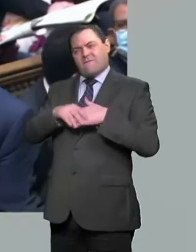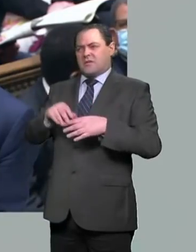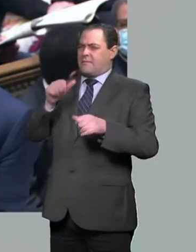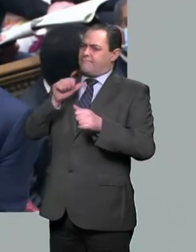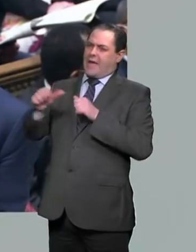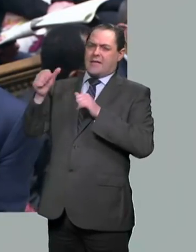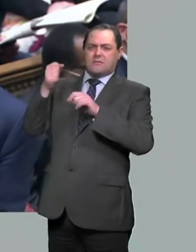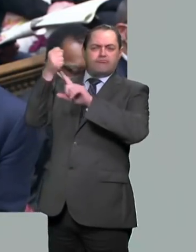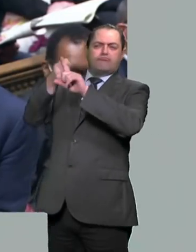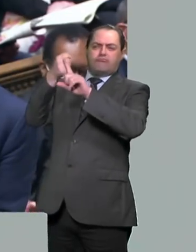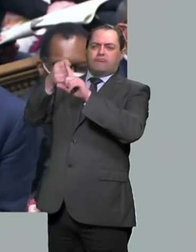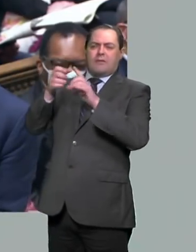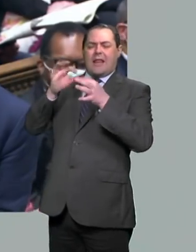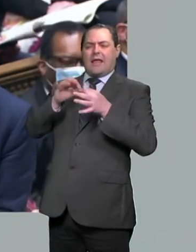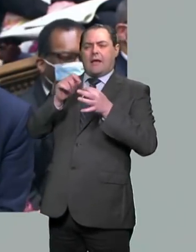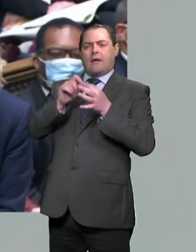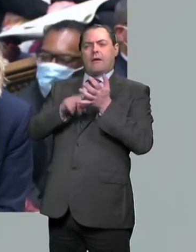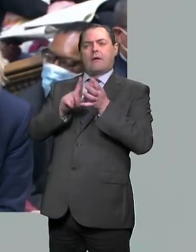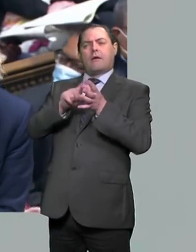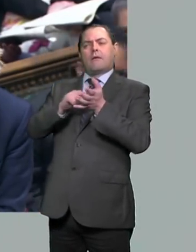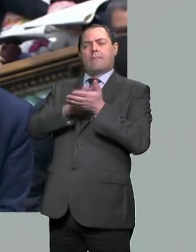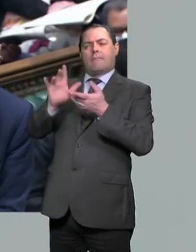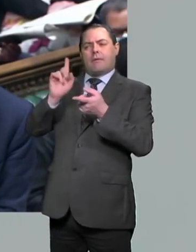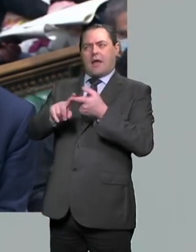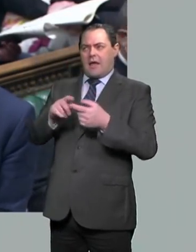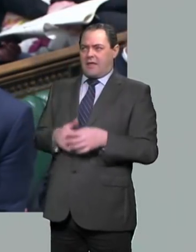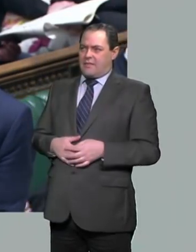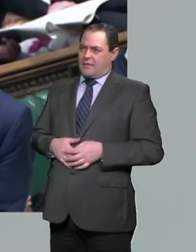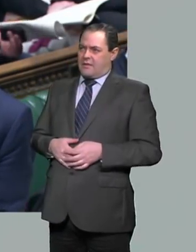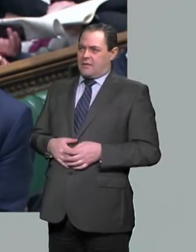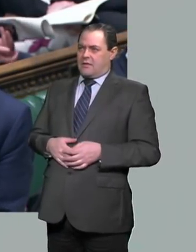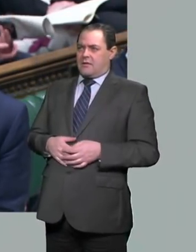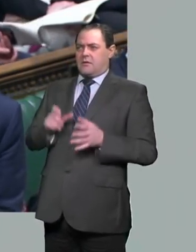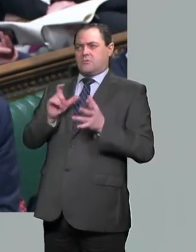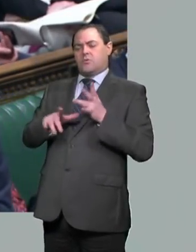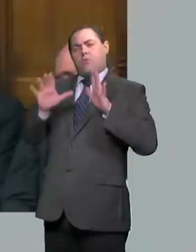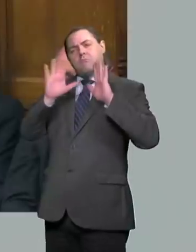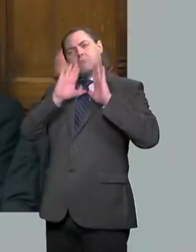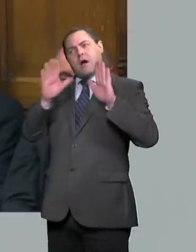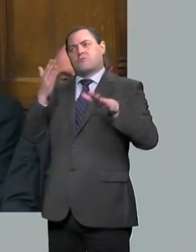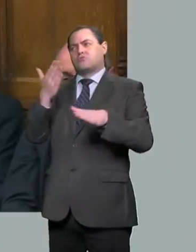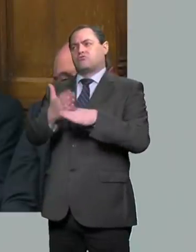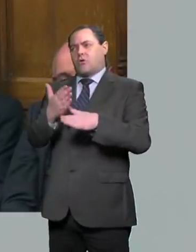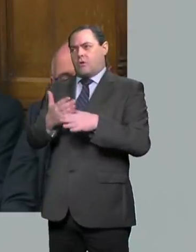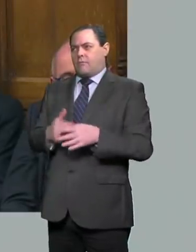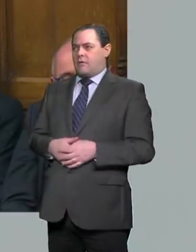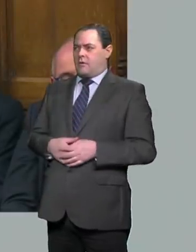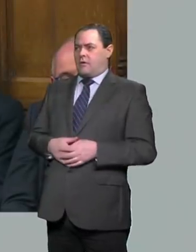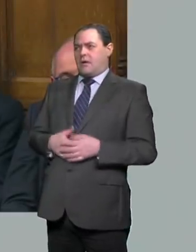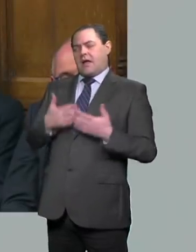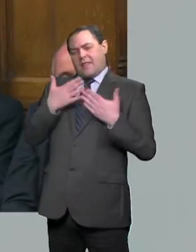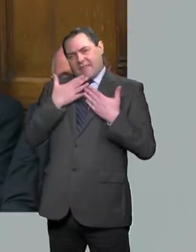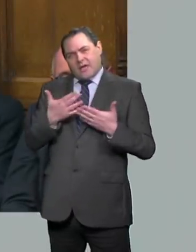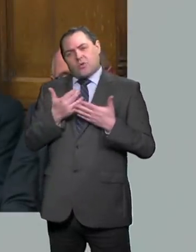champion that Blythe could possibly have. And he does a quite amazing job. And I want to thank him in particular, Mr. Speaker, for helping to